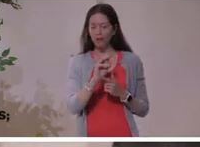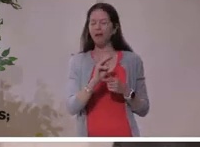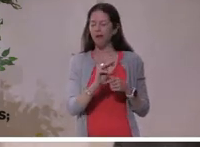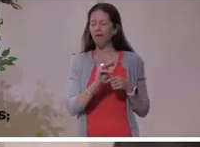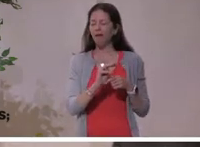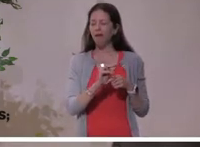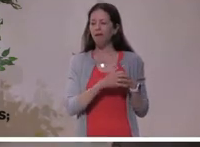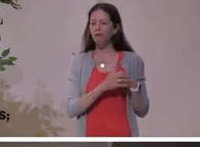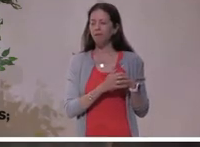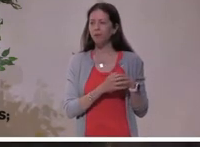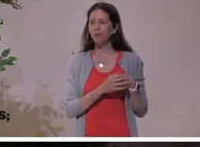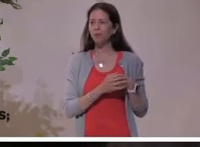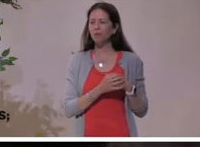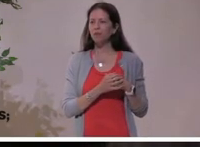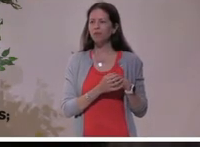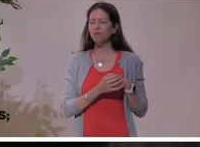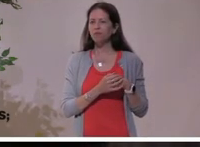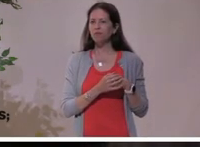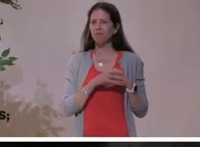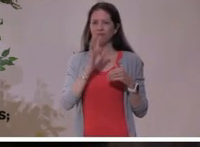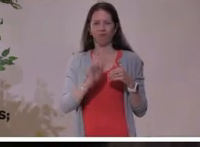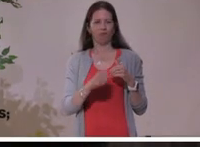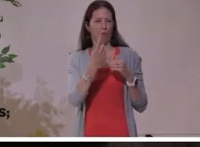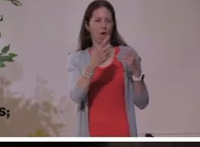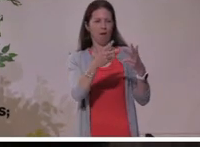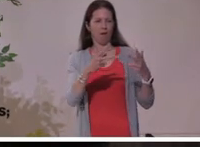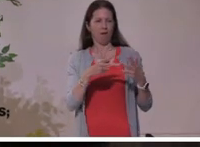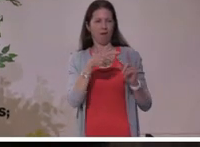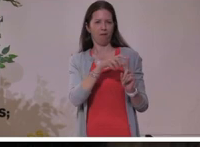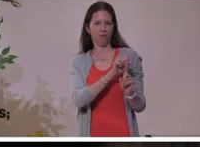only avenue that has been able to